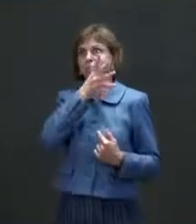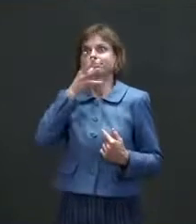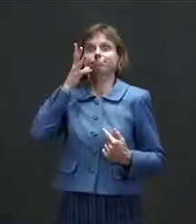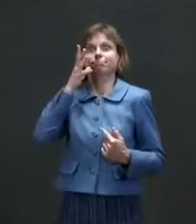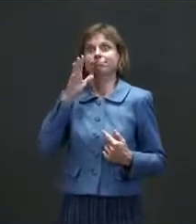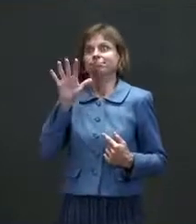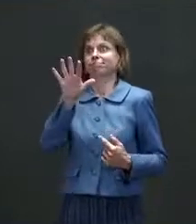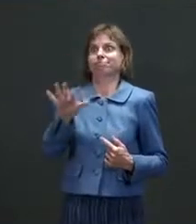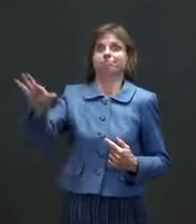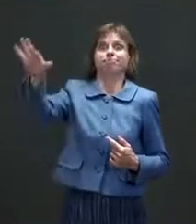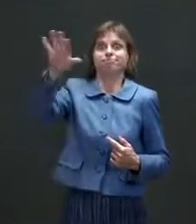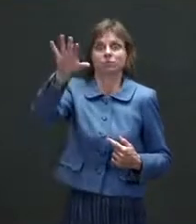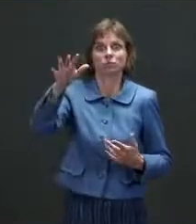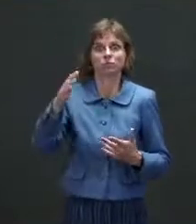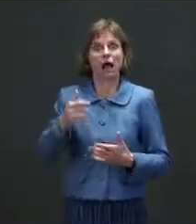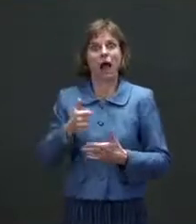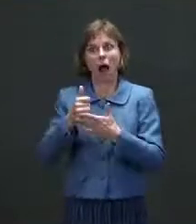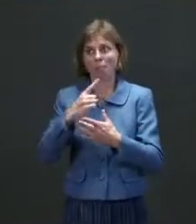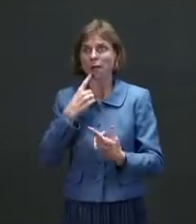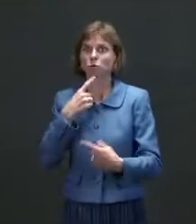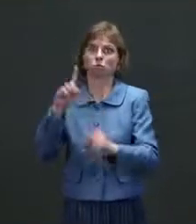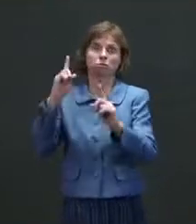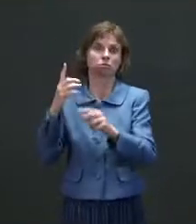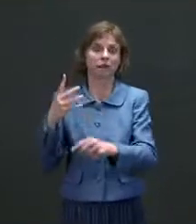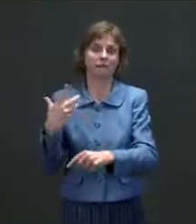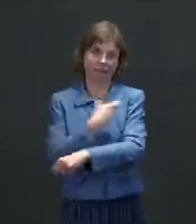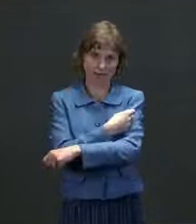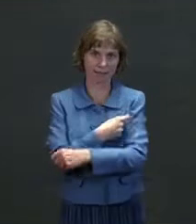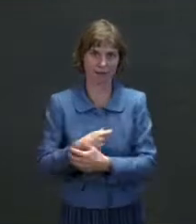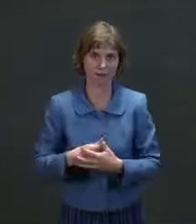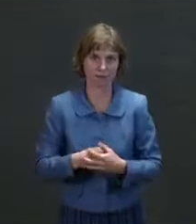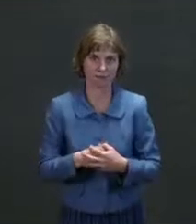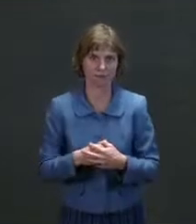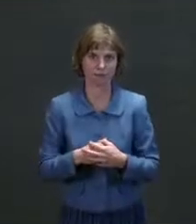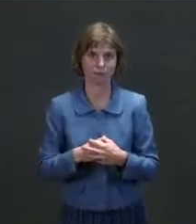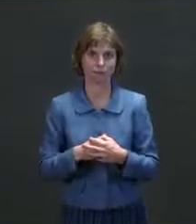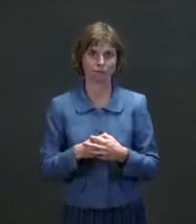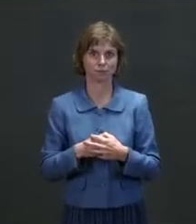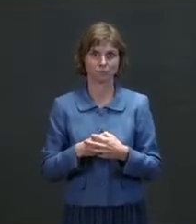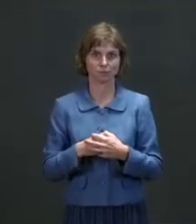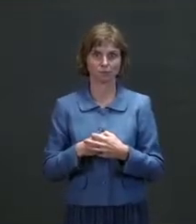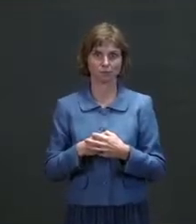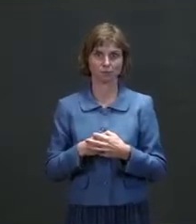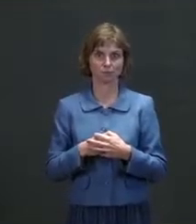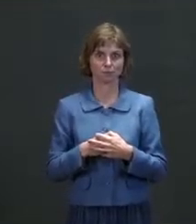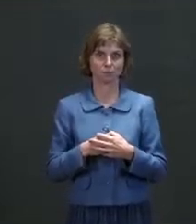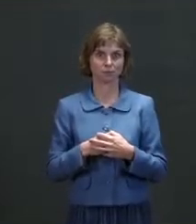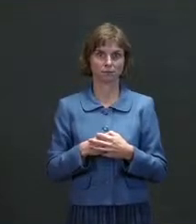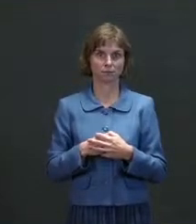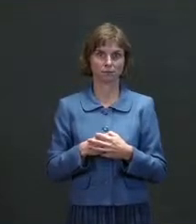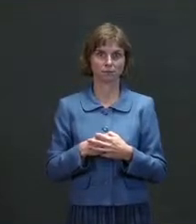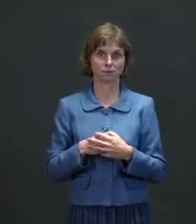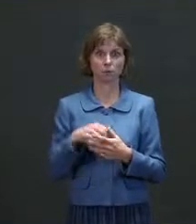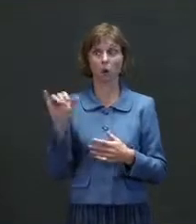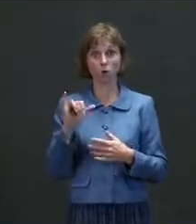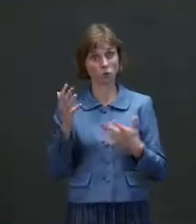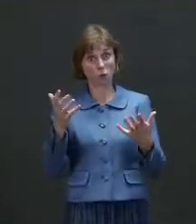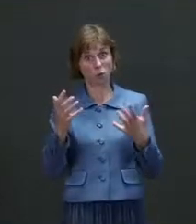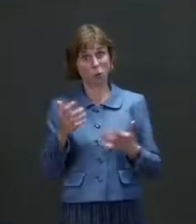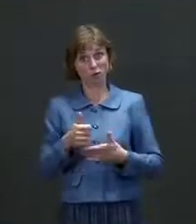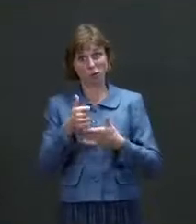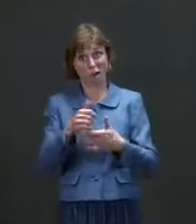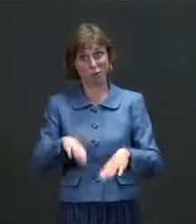to be able to get vaccinated. We also want to help open schools